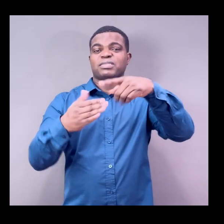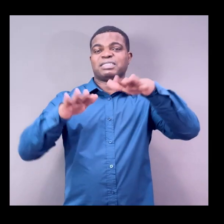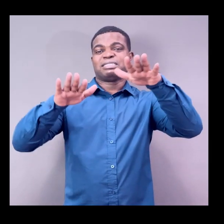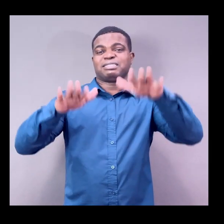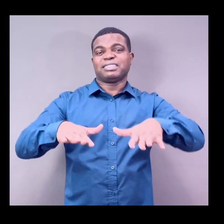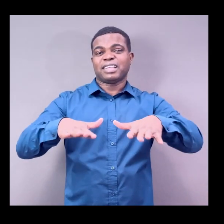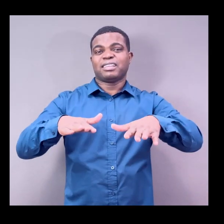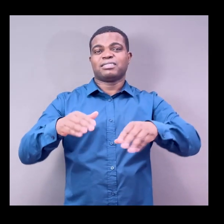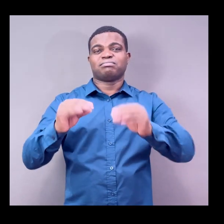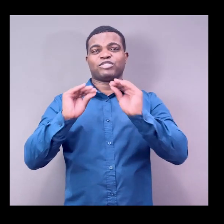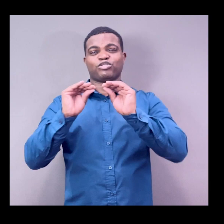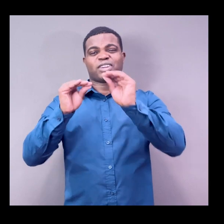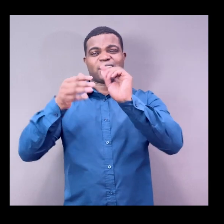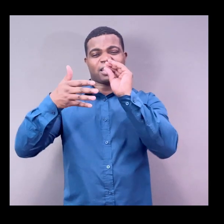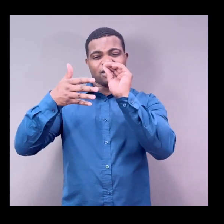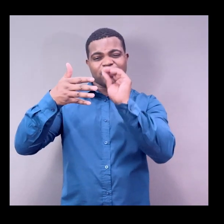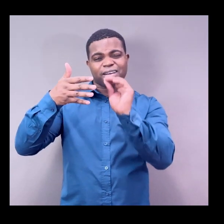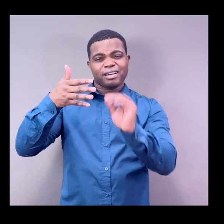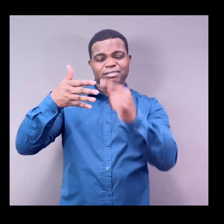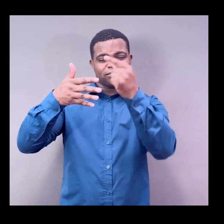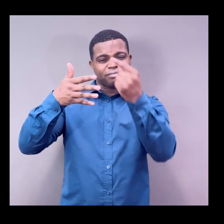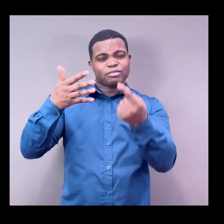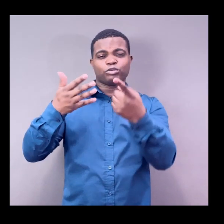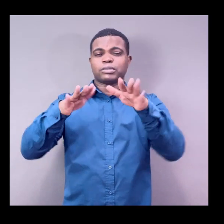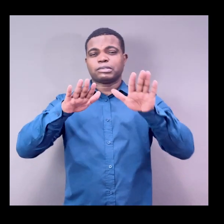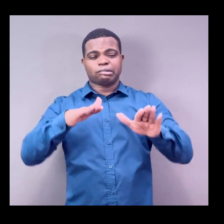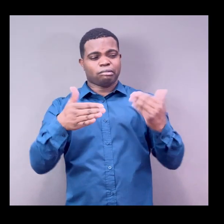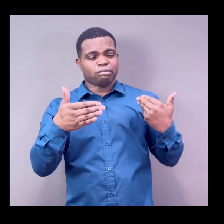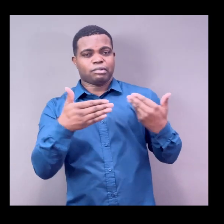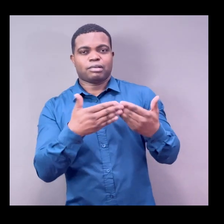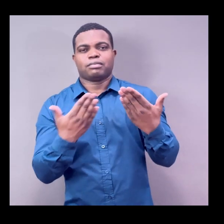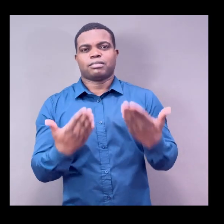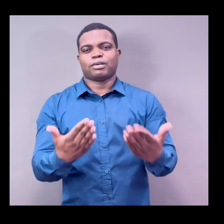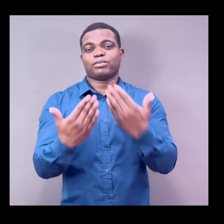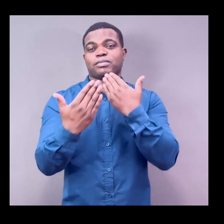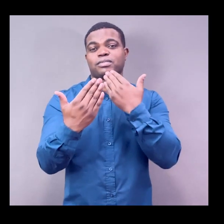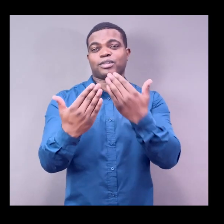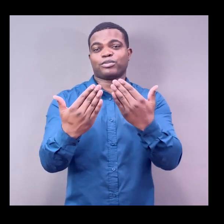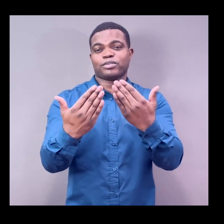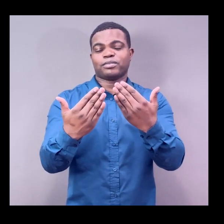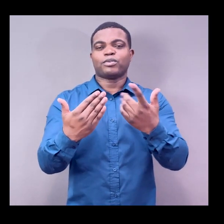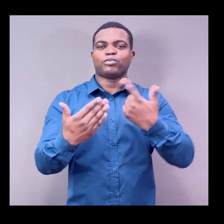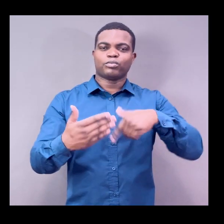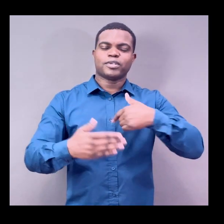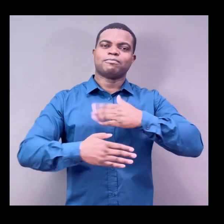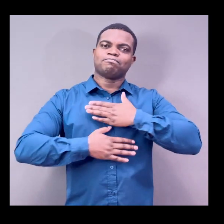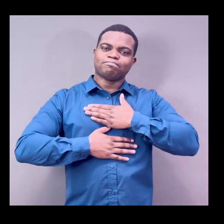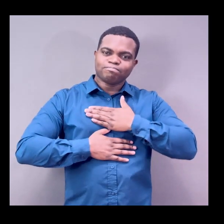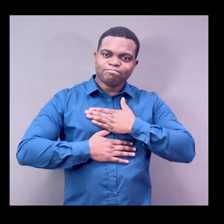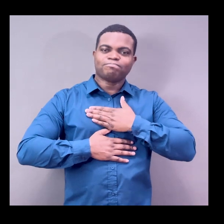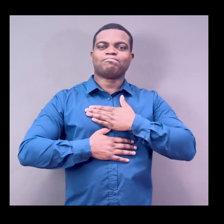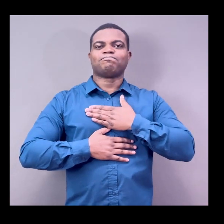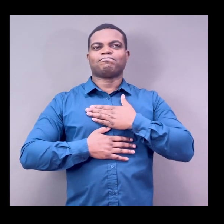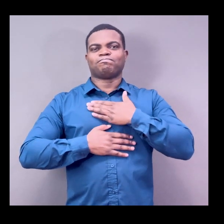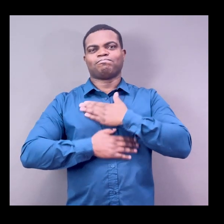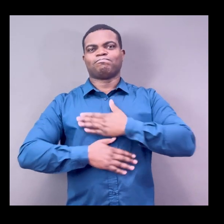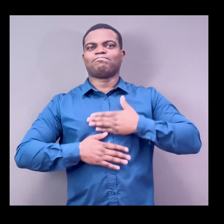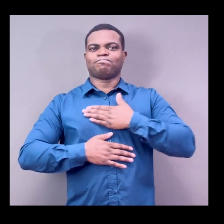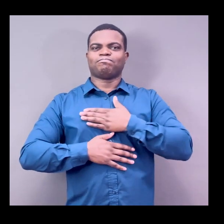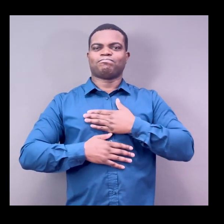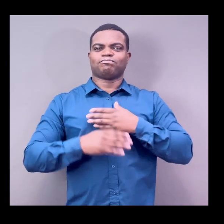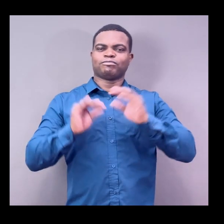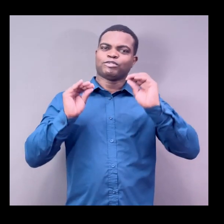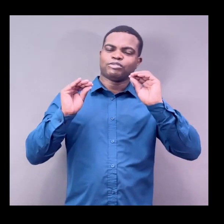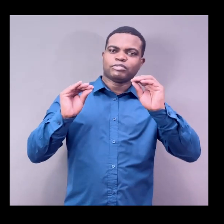sticking around from Module 1 up until this time. It is a pleasure